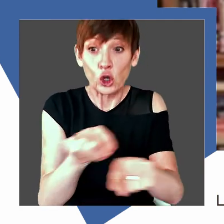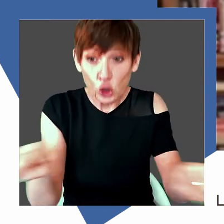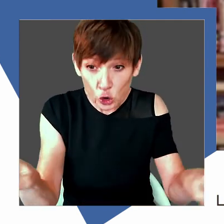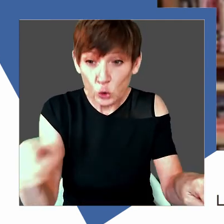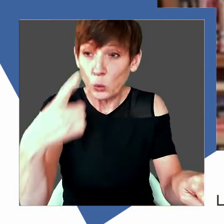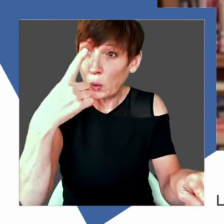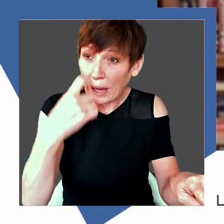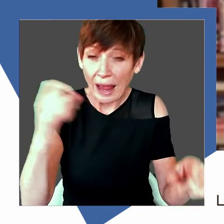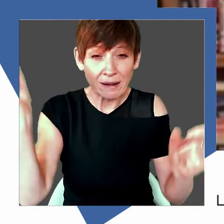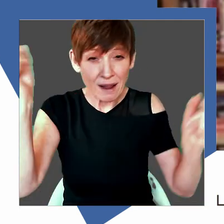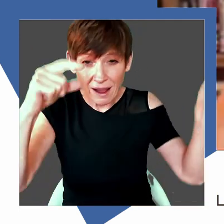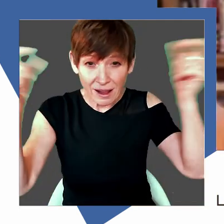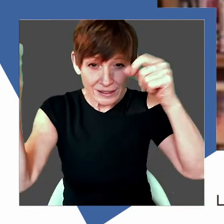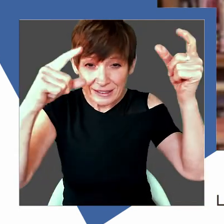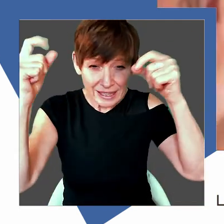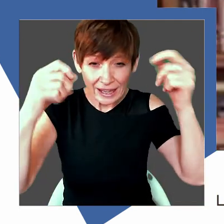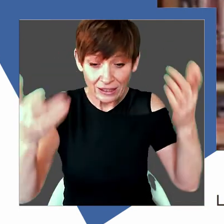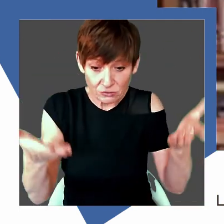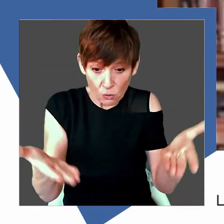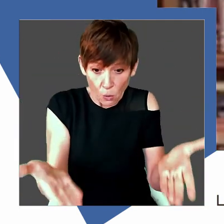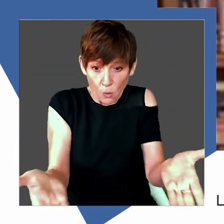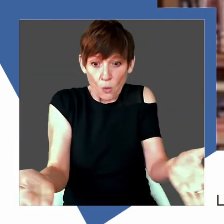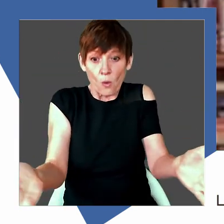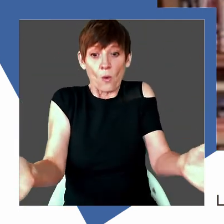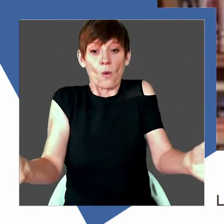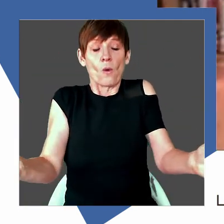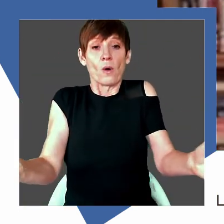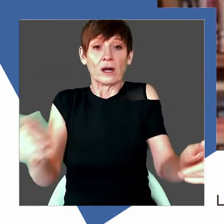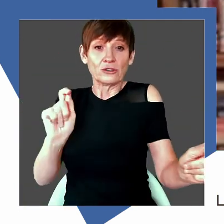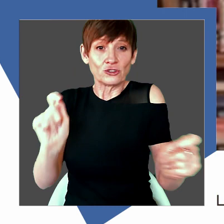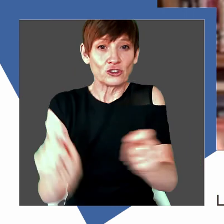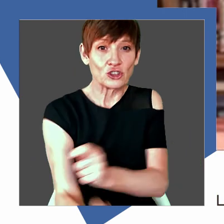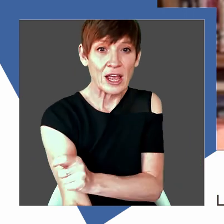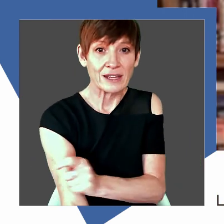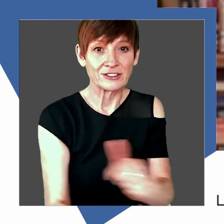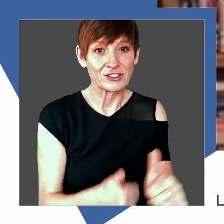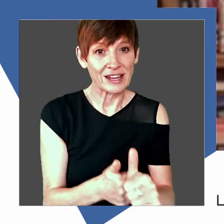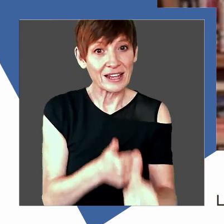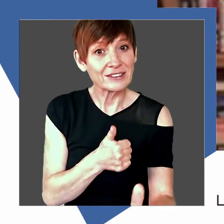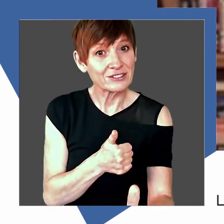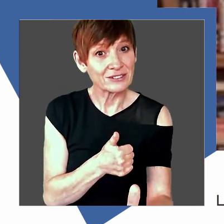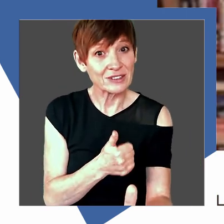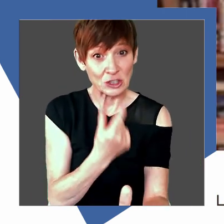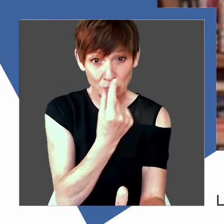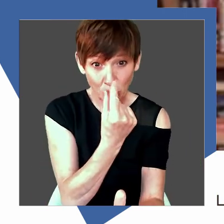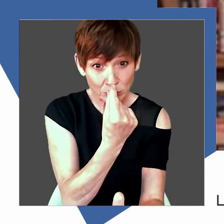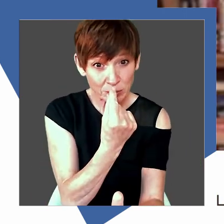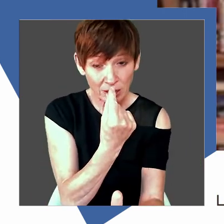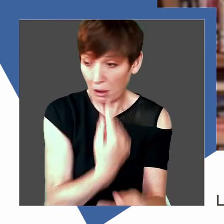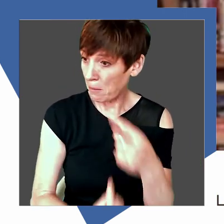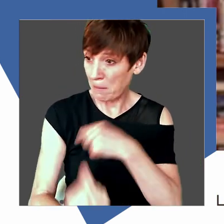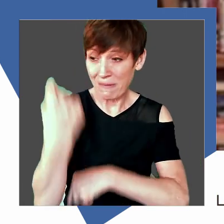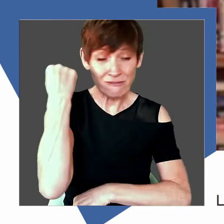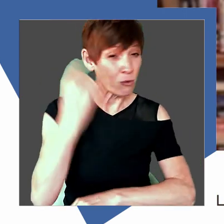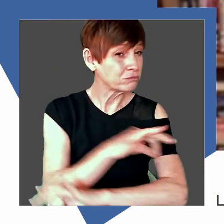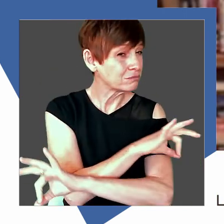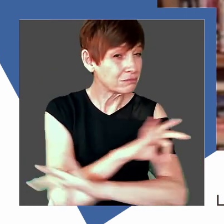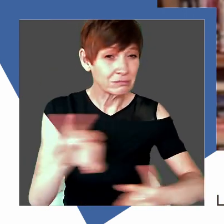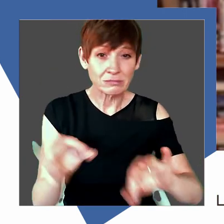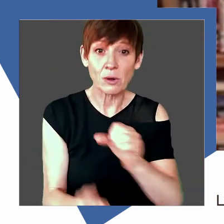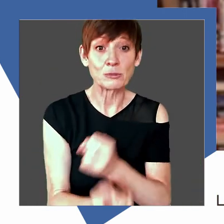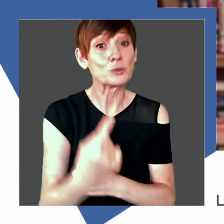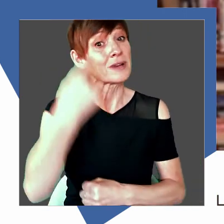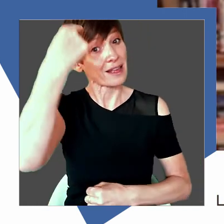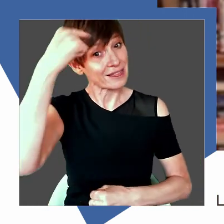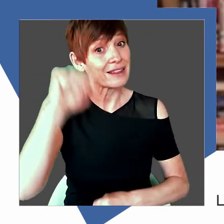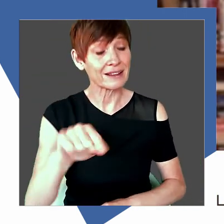like telling us what the industry should be and what it could be. There's never been this opportunity before, and I think that's very